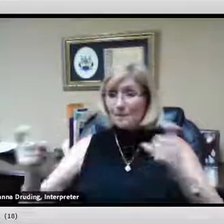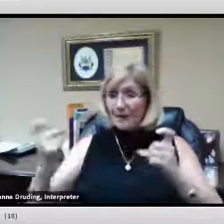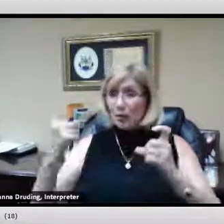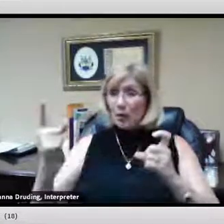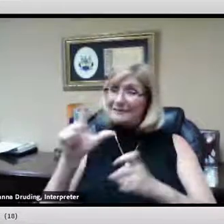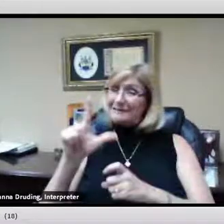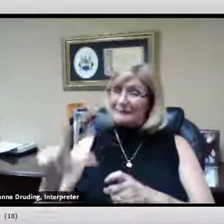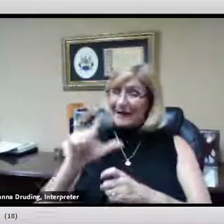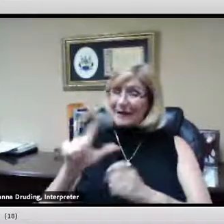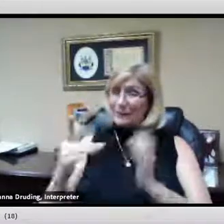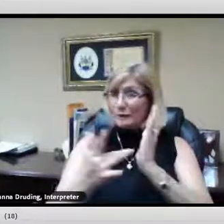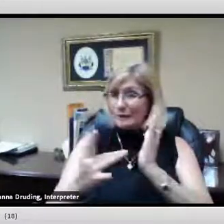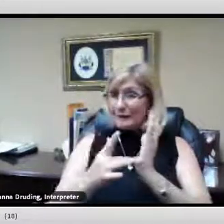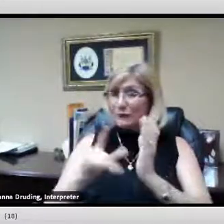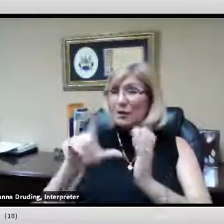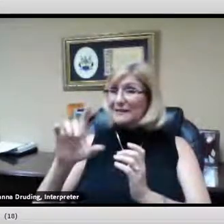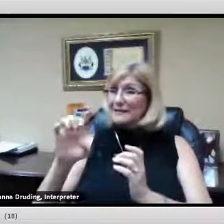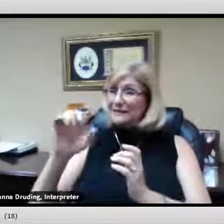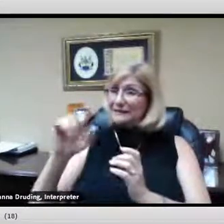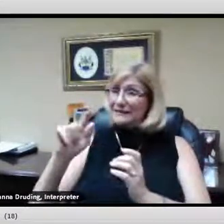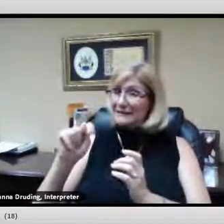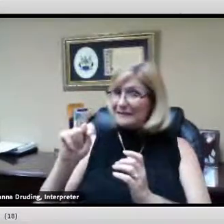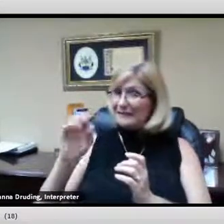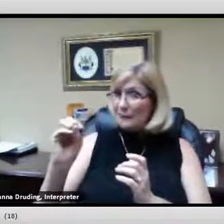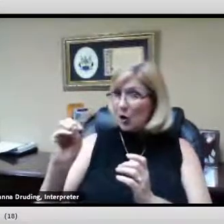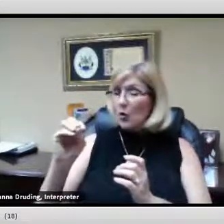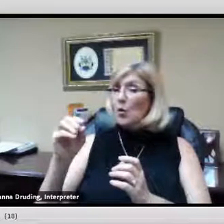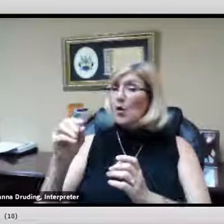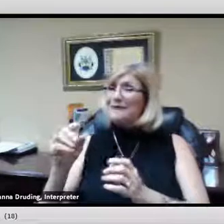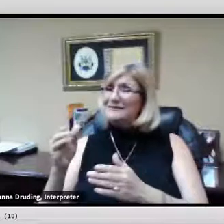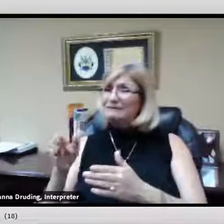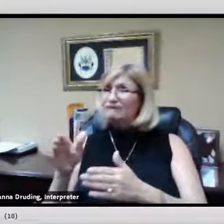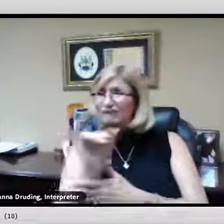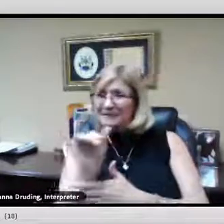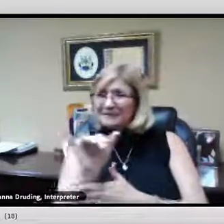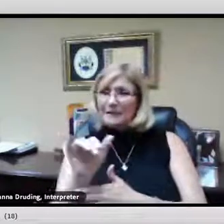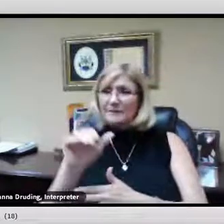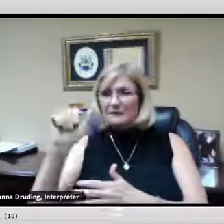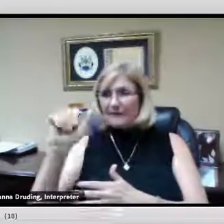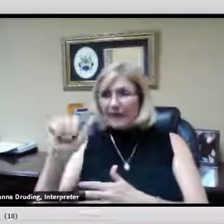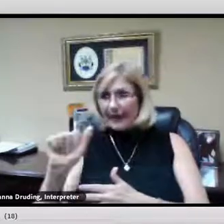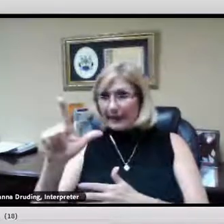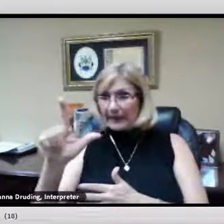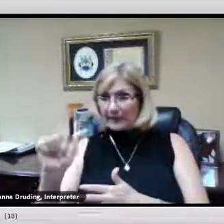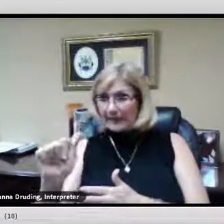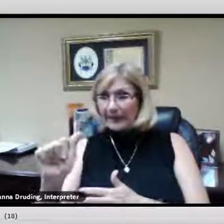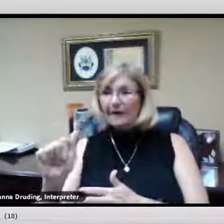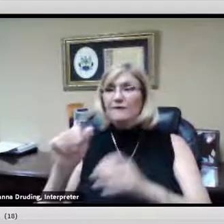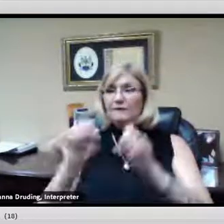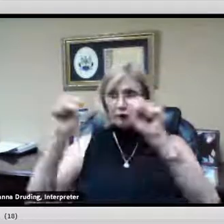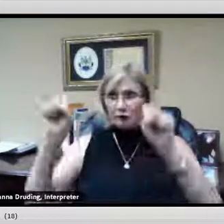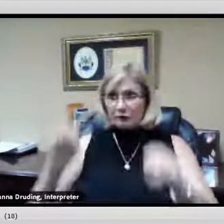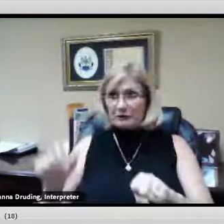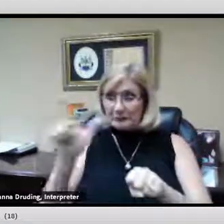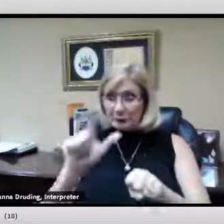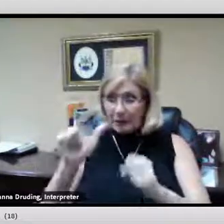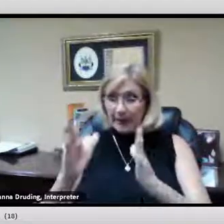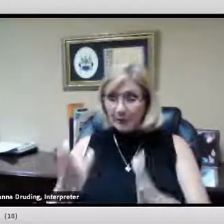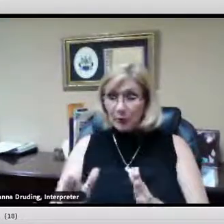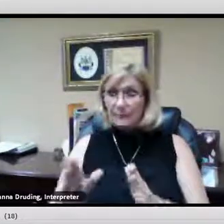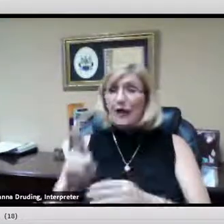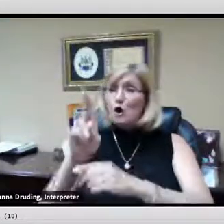Technology Association, LITO, which is a division of ALA. That's the main one for systems librarians. Users groups